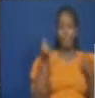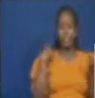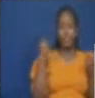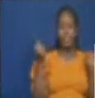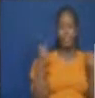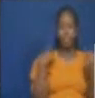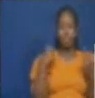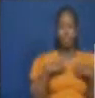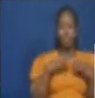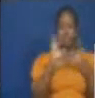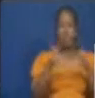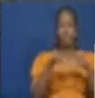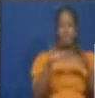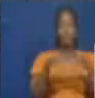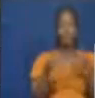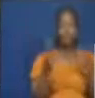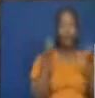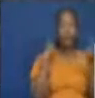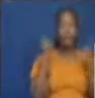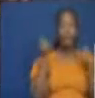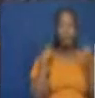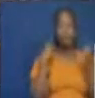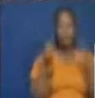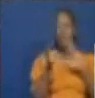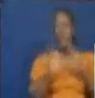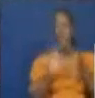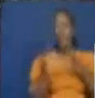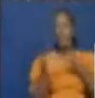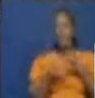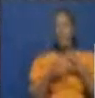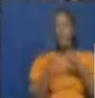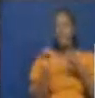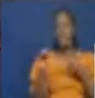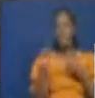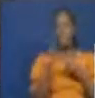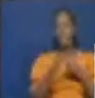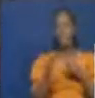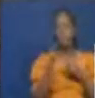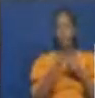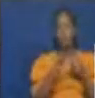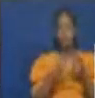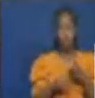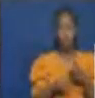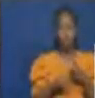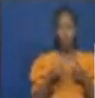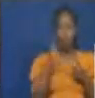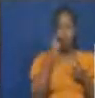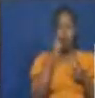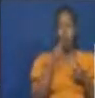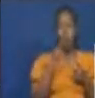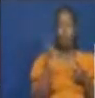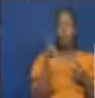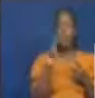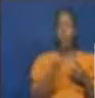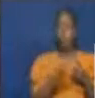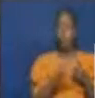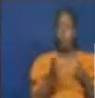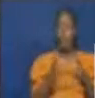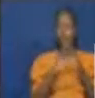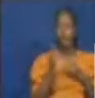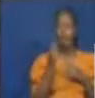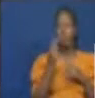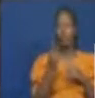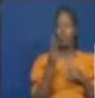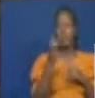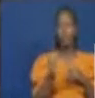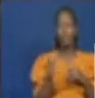farm that is about 60 million. My home in Nairobi that is about 25 million. Some pieces